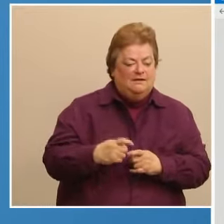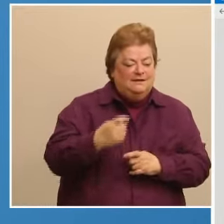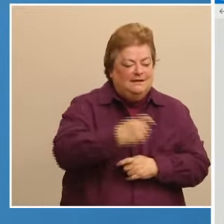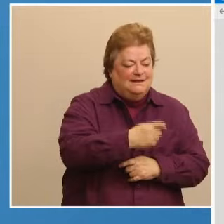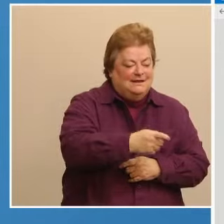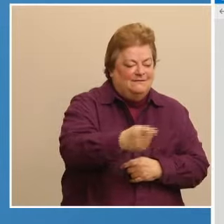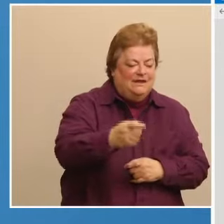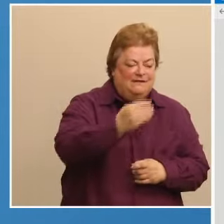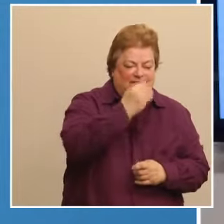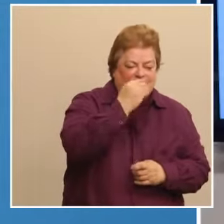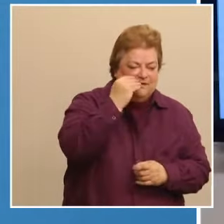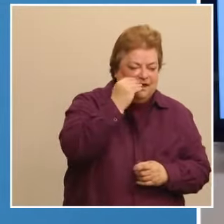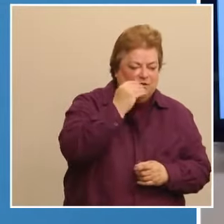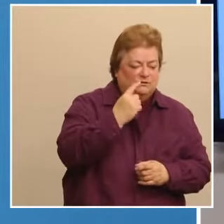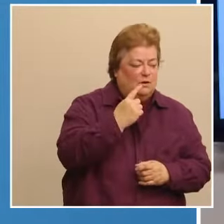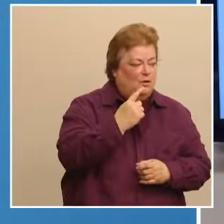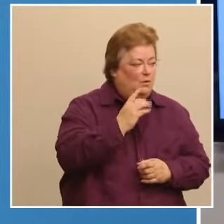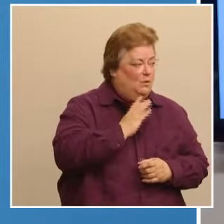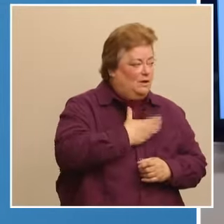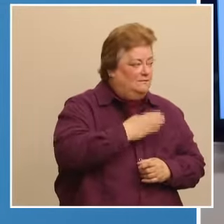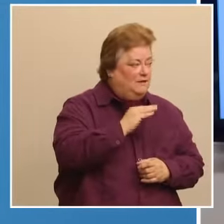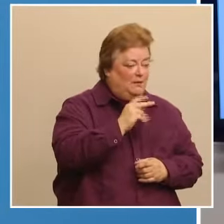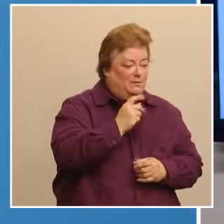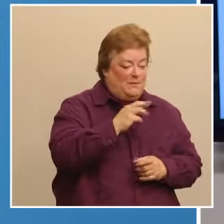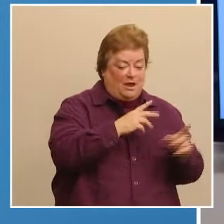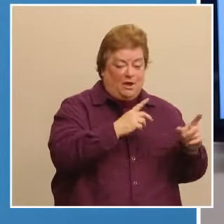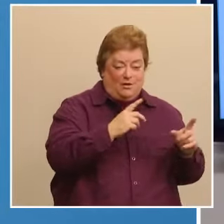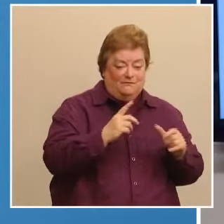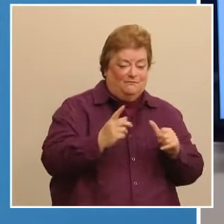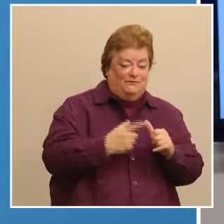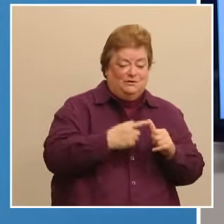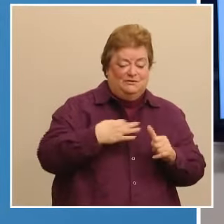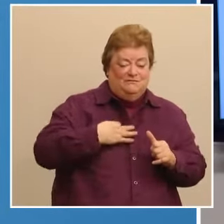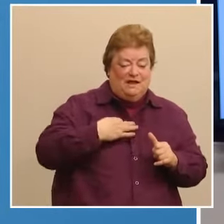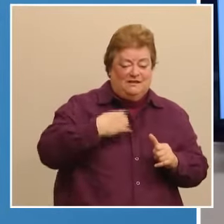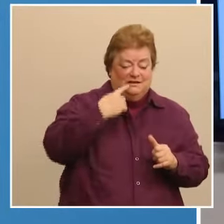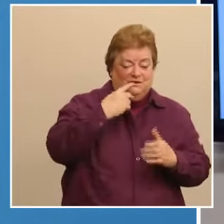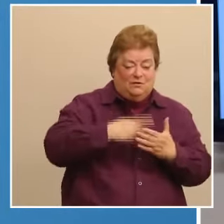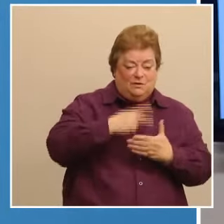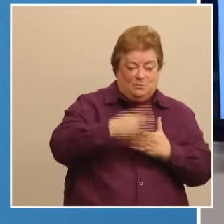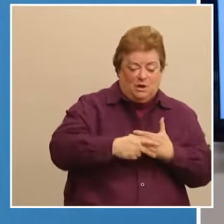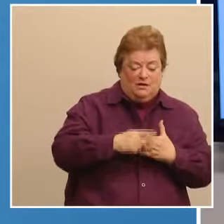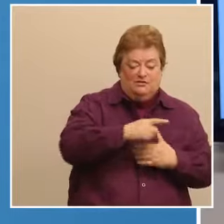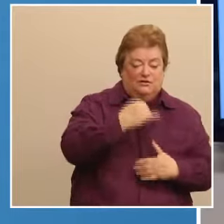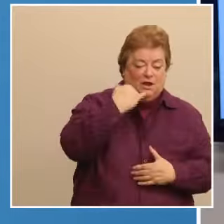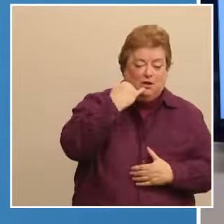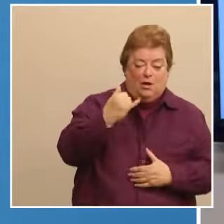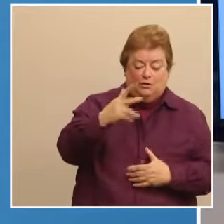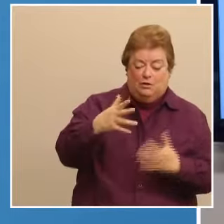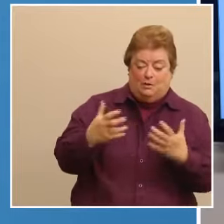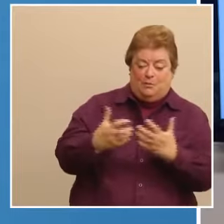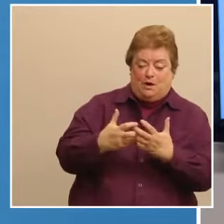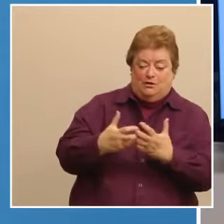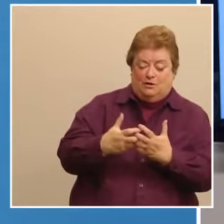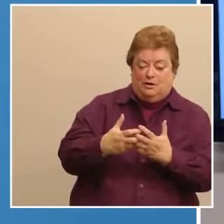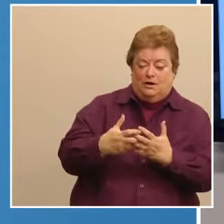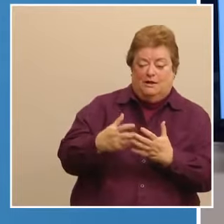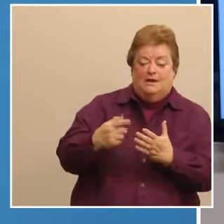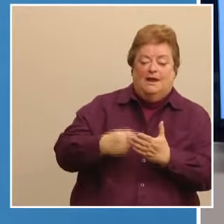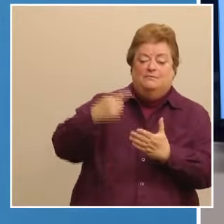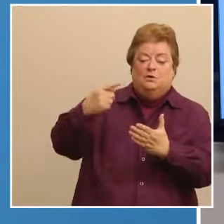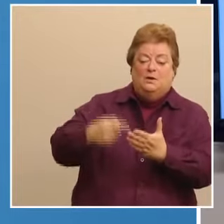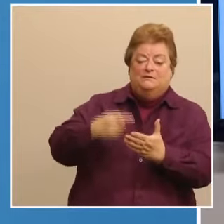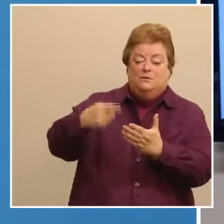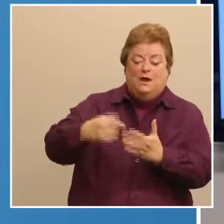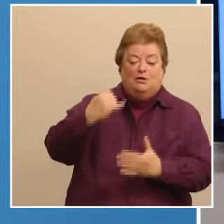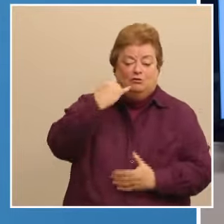seniors. Our own mayor was one of the first volunteers of the program, and she calls her partner once every once in a while to